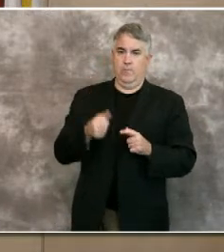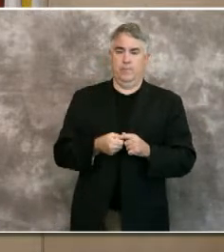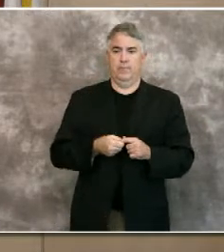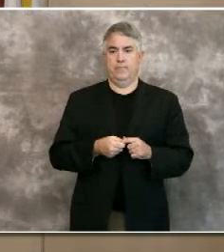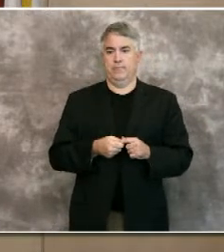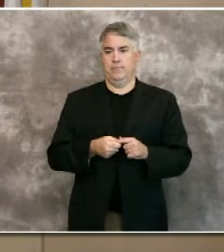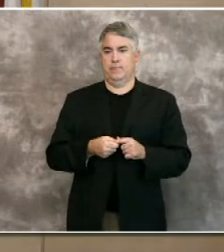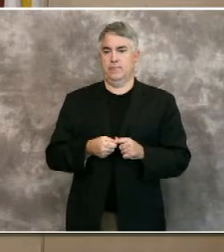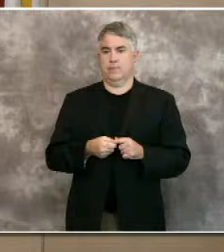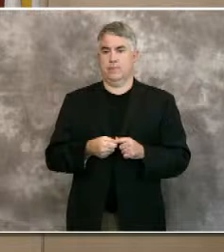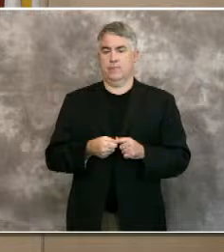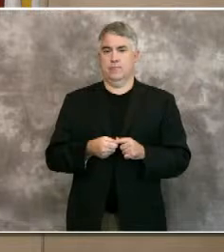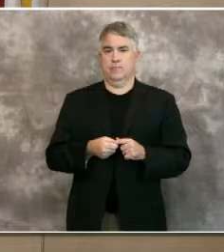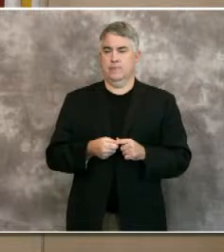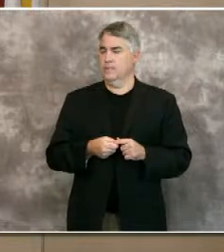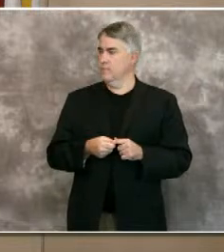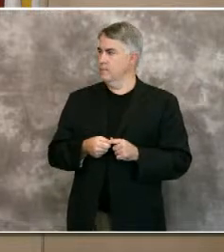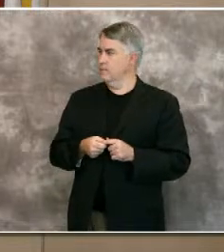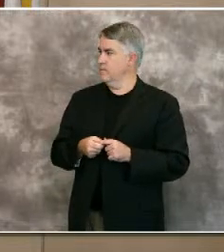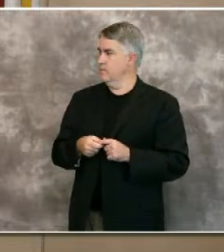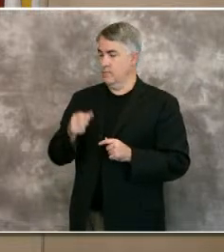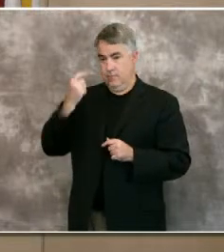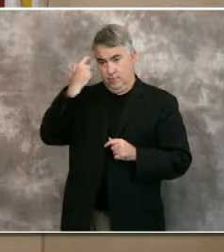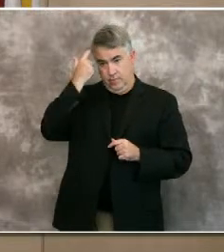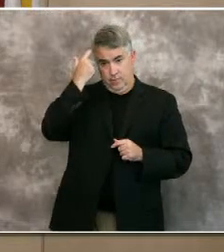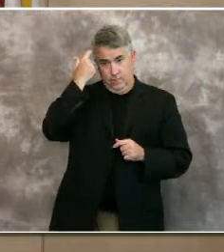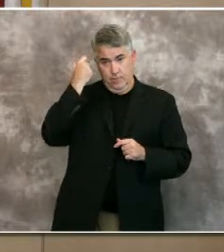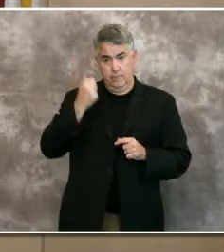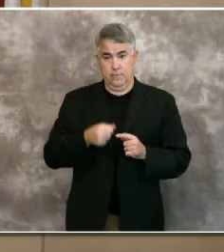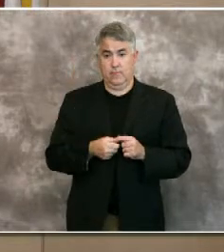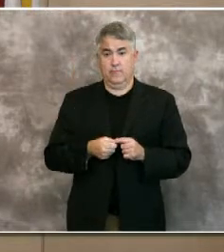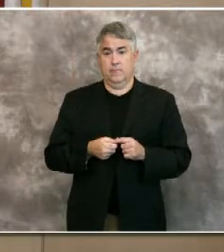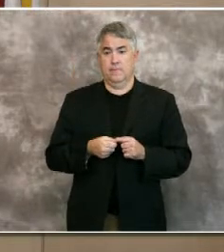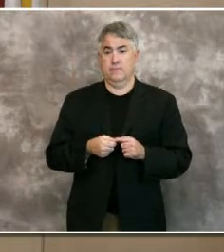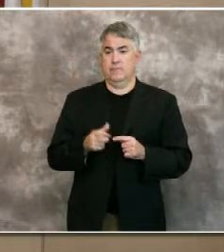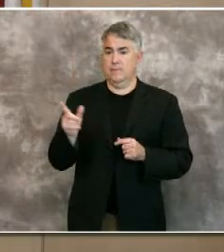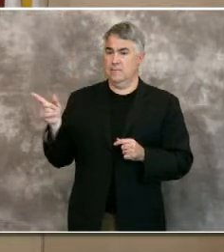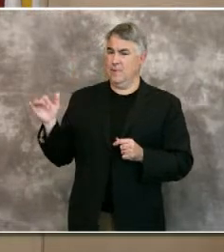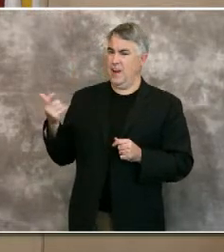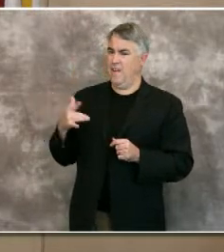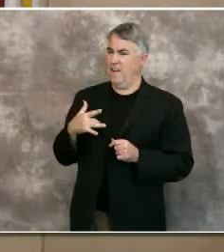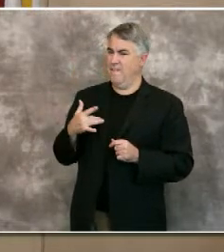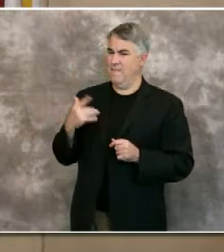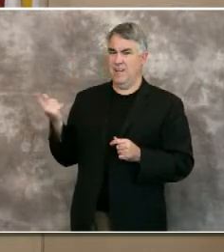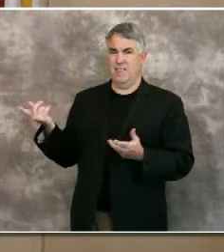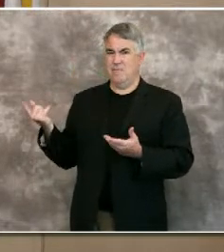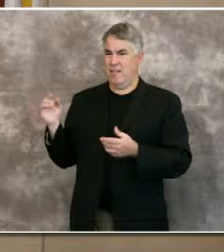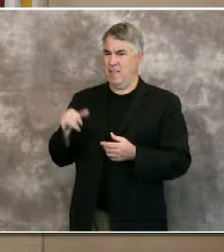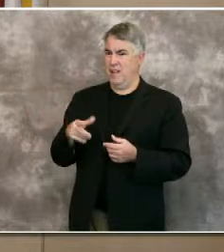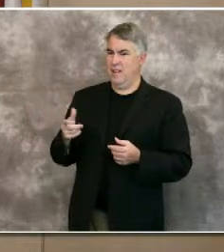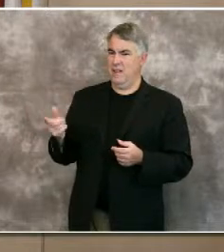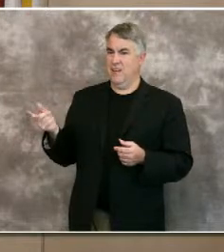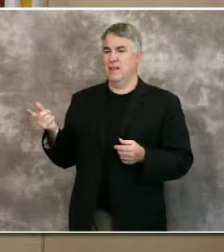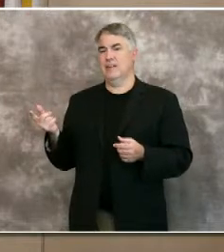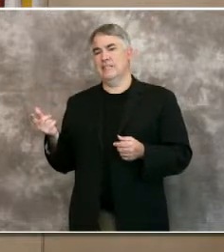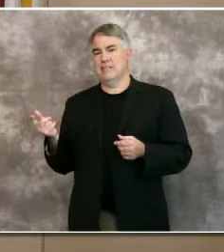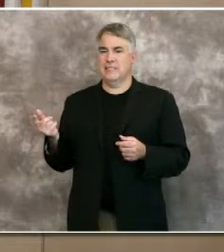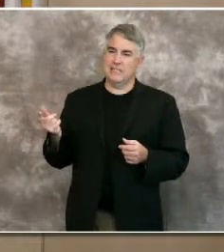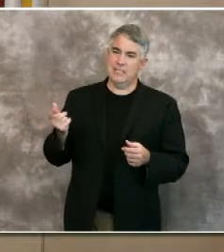you guys can change the triggers, basically. You know, I'm pretty happy with our triggers right now. We potentially could add